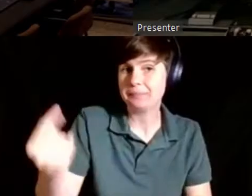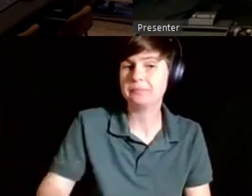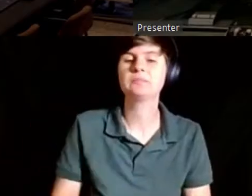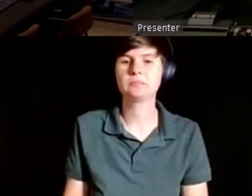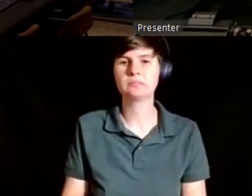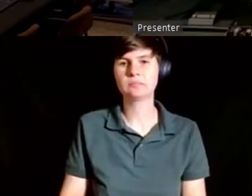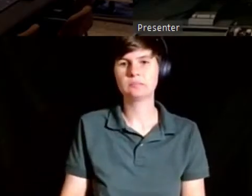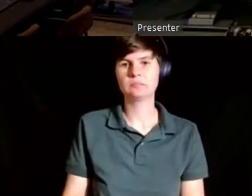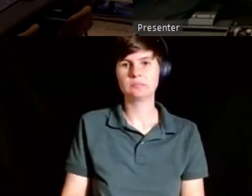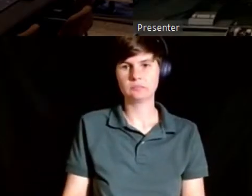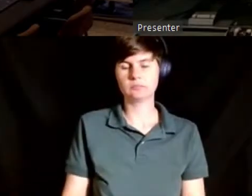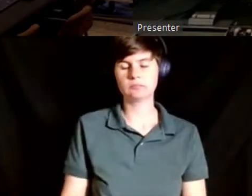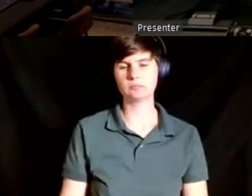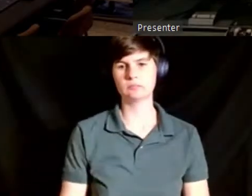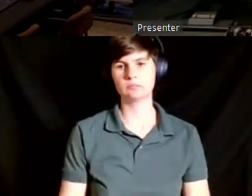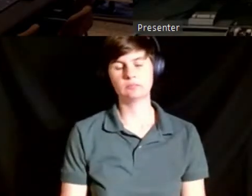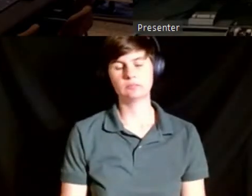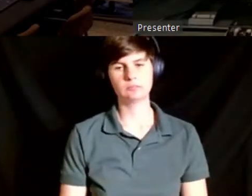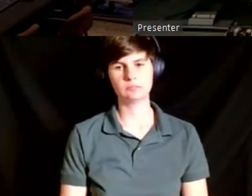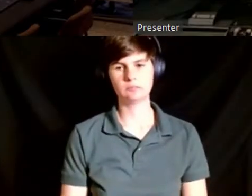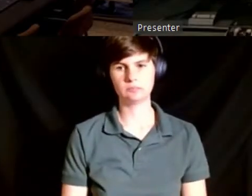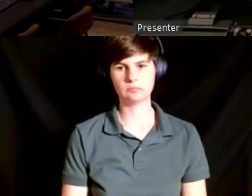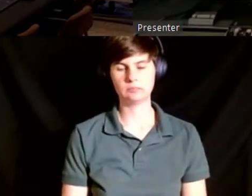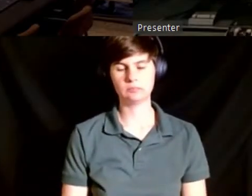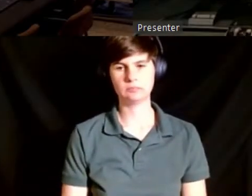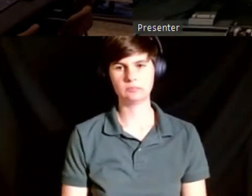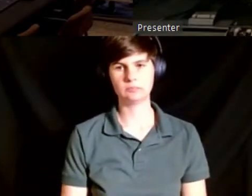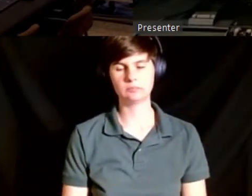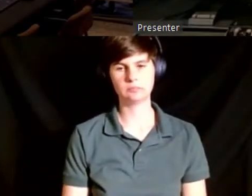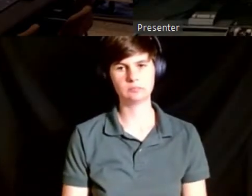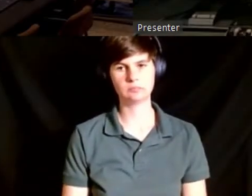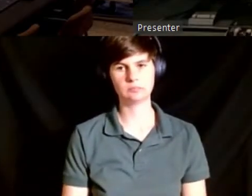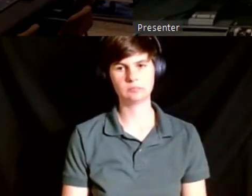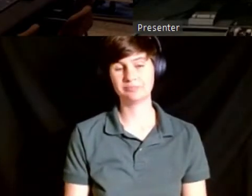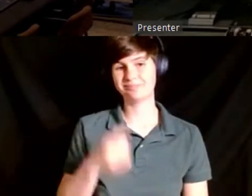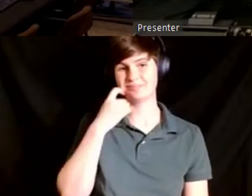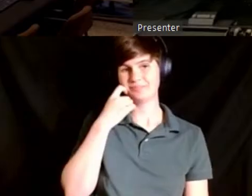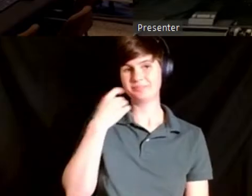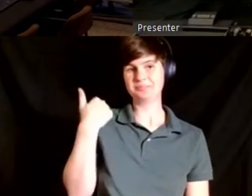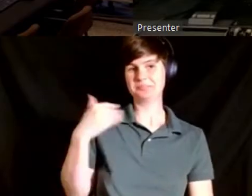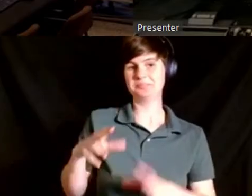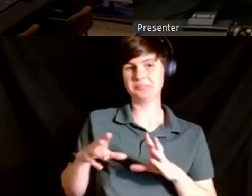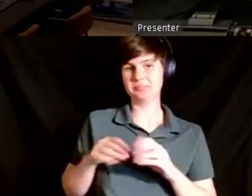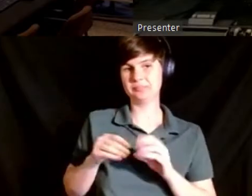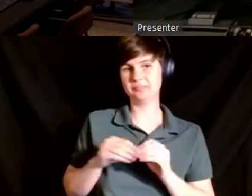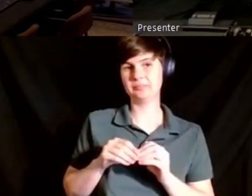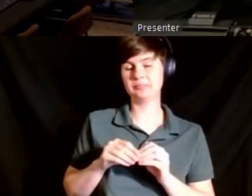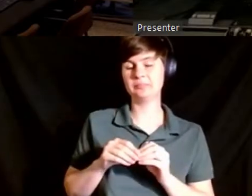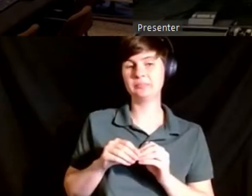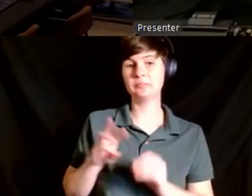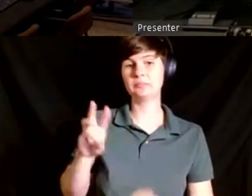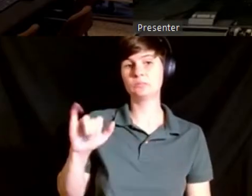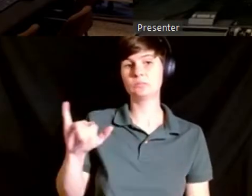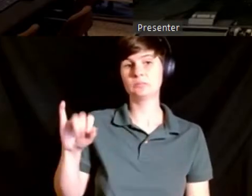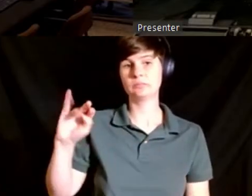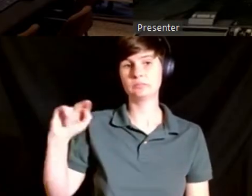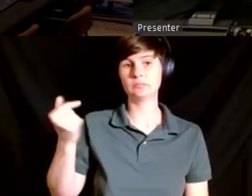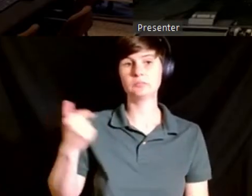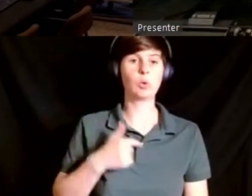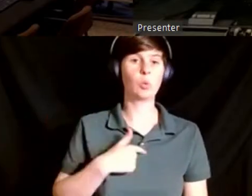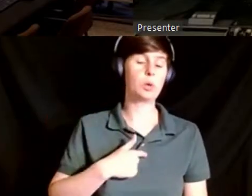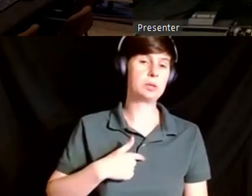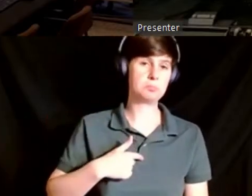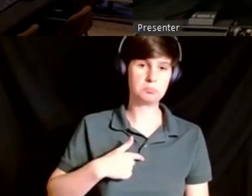think mostly what the last meeting of the wayfinding, we spent a large portion of time talking about